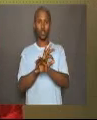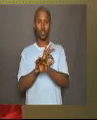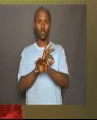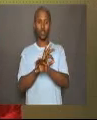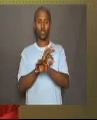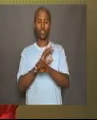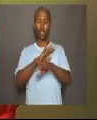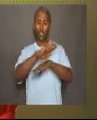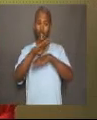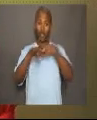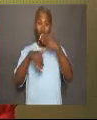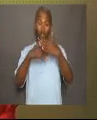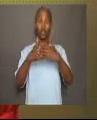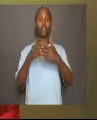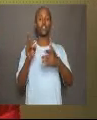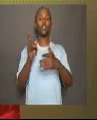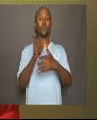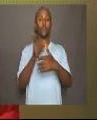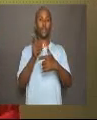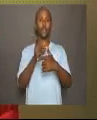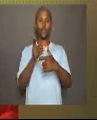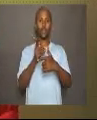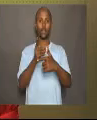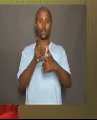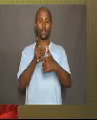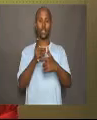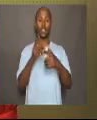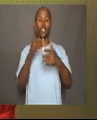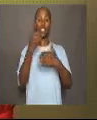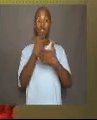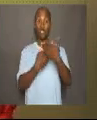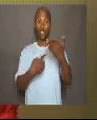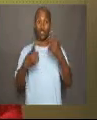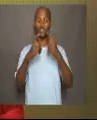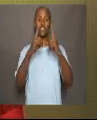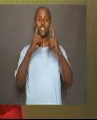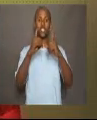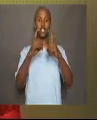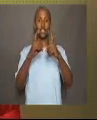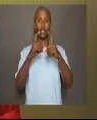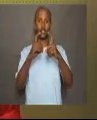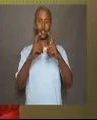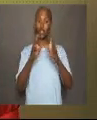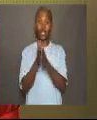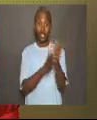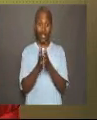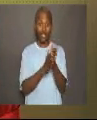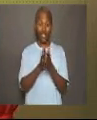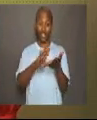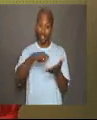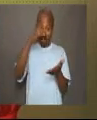entire domain and the first derivative test. This should be an interesting